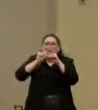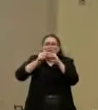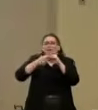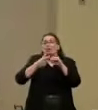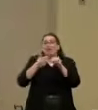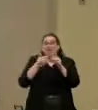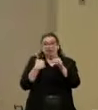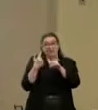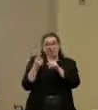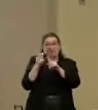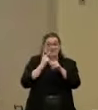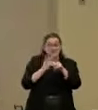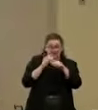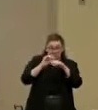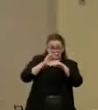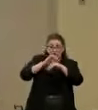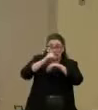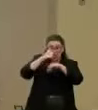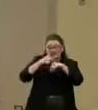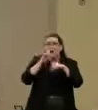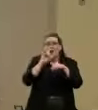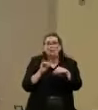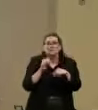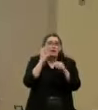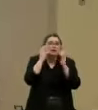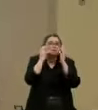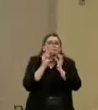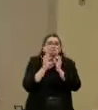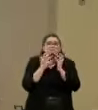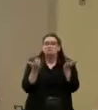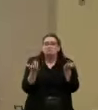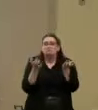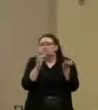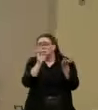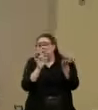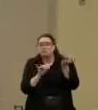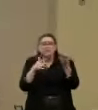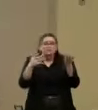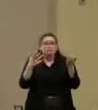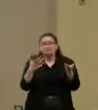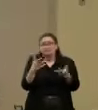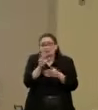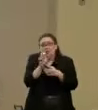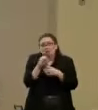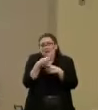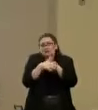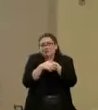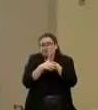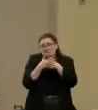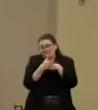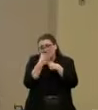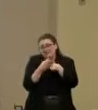lupus present early. It can look like acne. It can look like just this rash that won't go